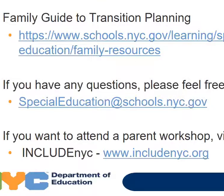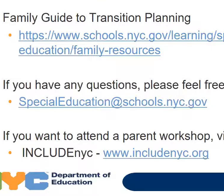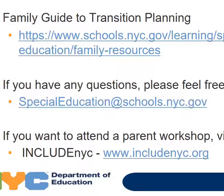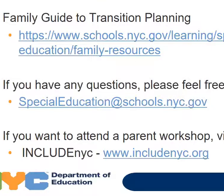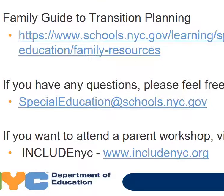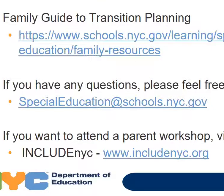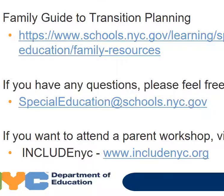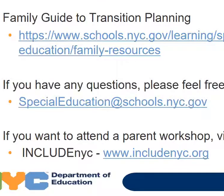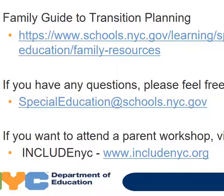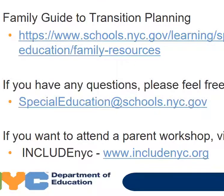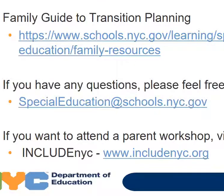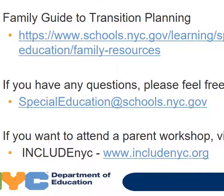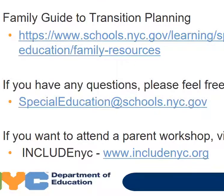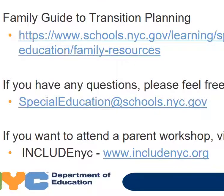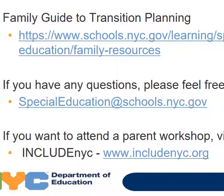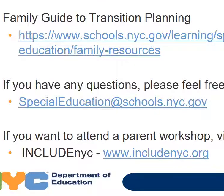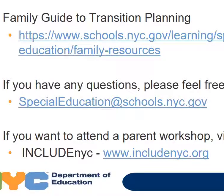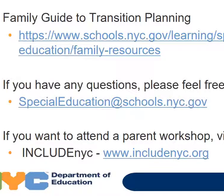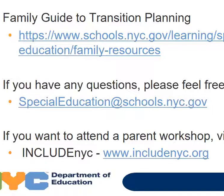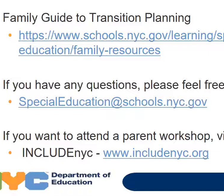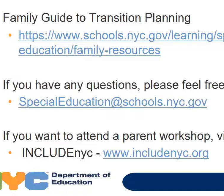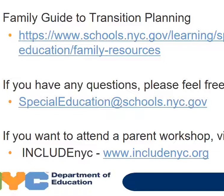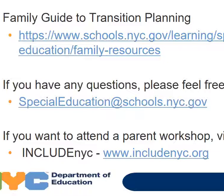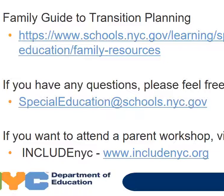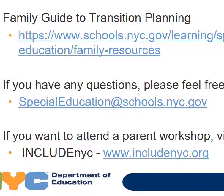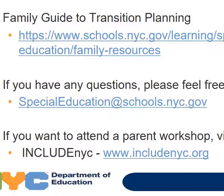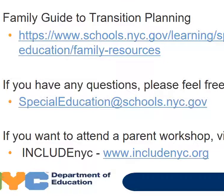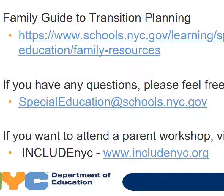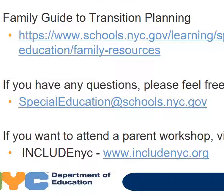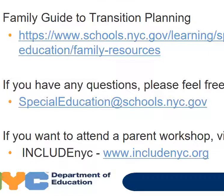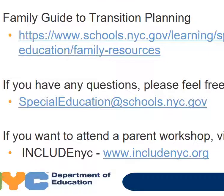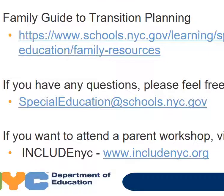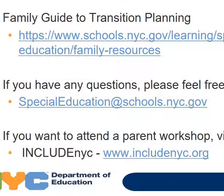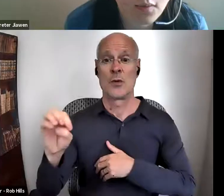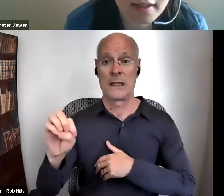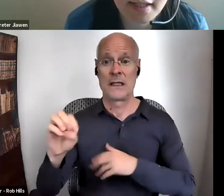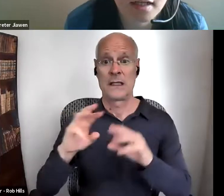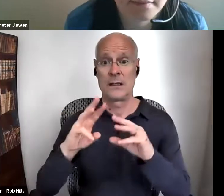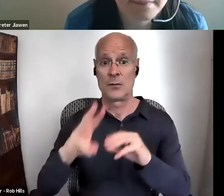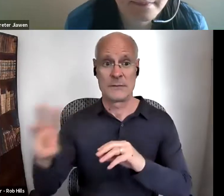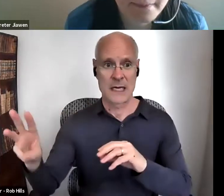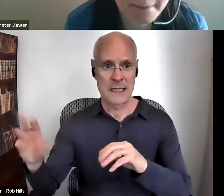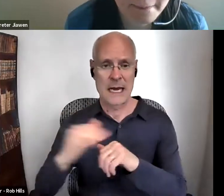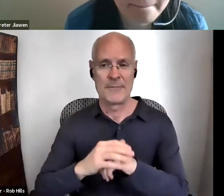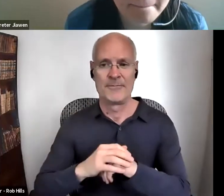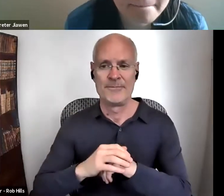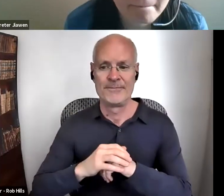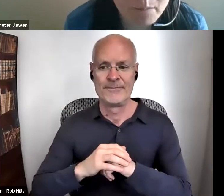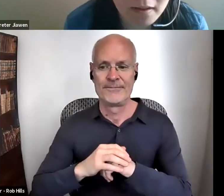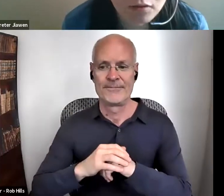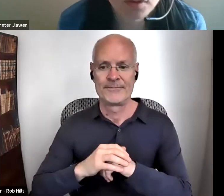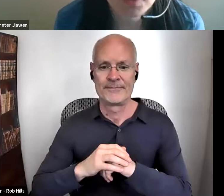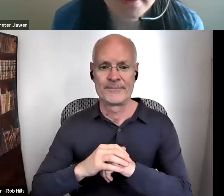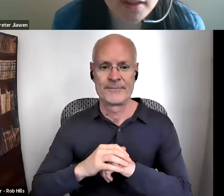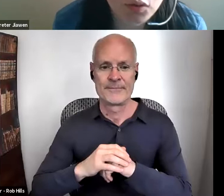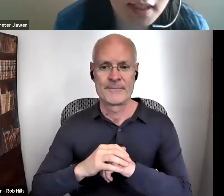navigate over to the DOE website. I'm going to have to stop sharing and then reshare to make this work for you.